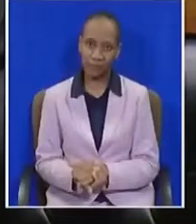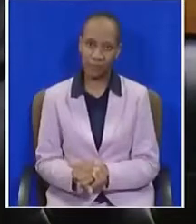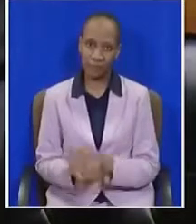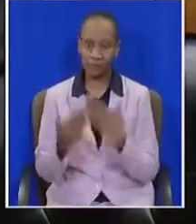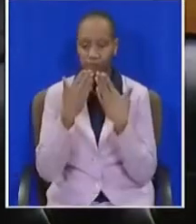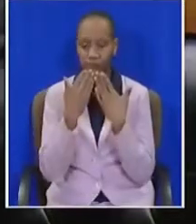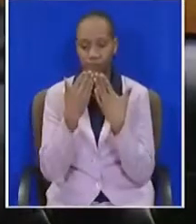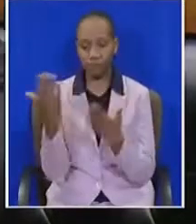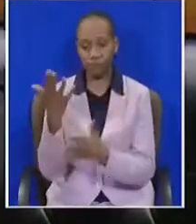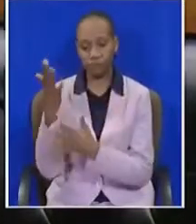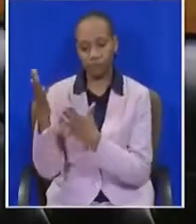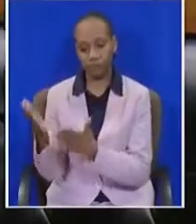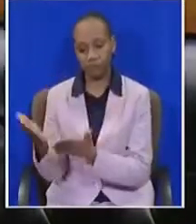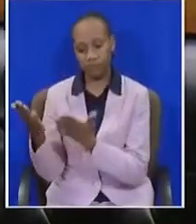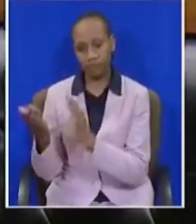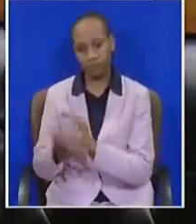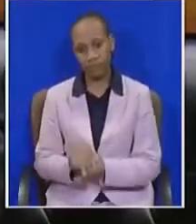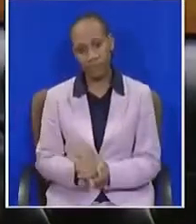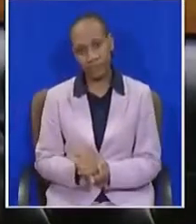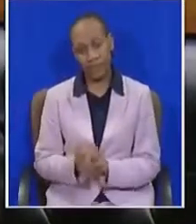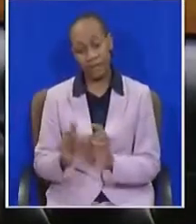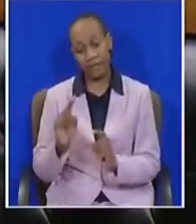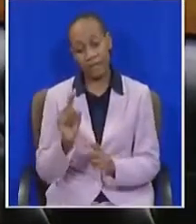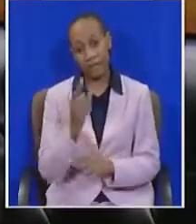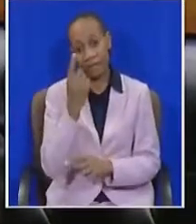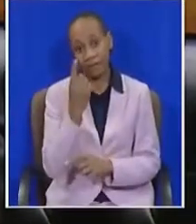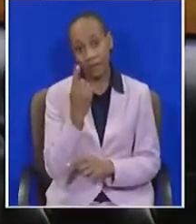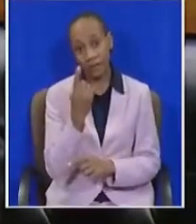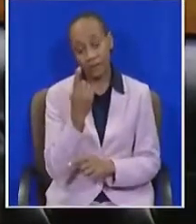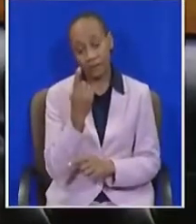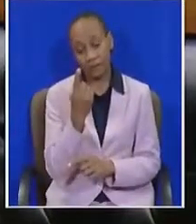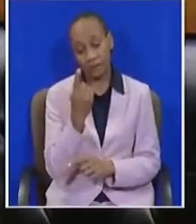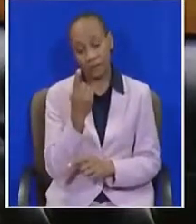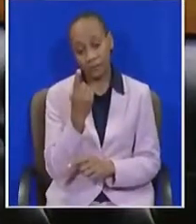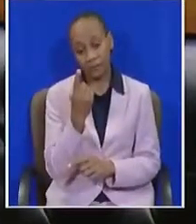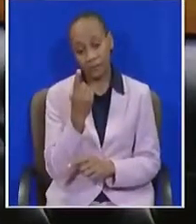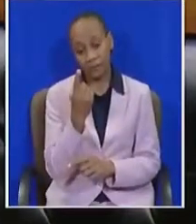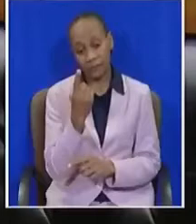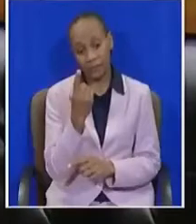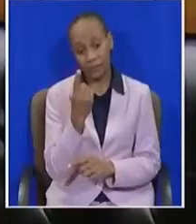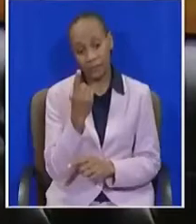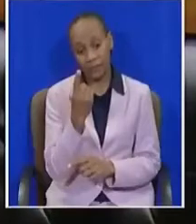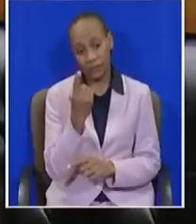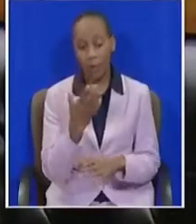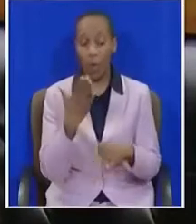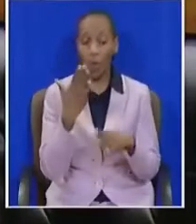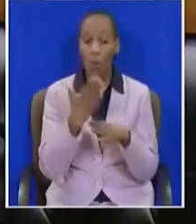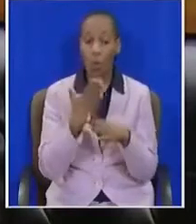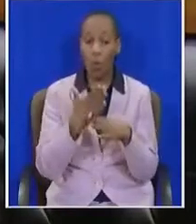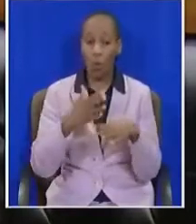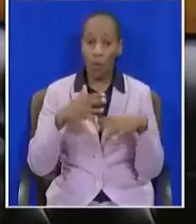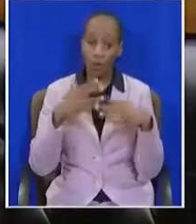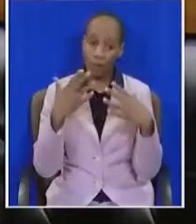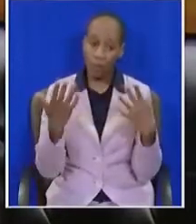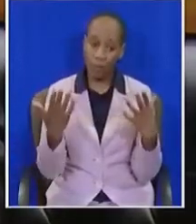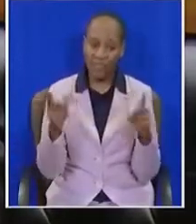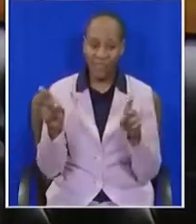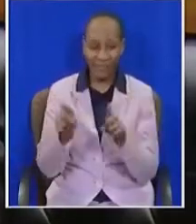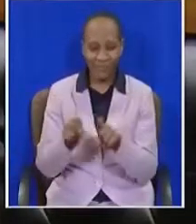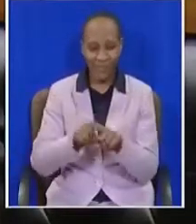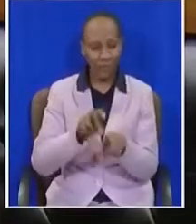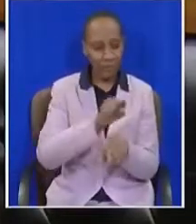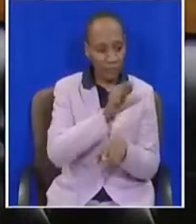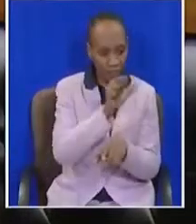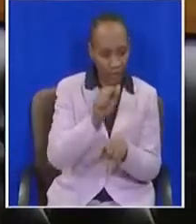you, Madam Speaker. Firstly, the unemployment has been growing all over the world. It's not South